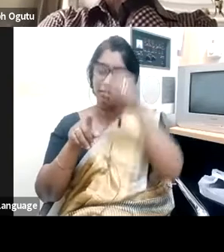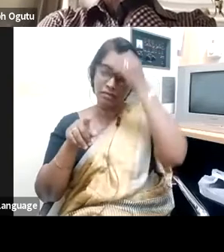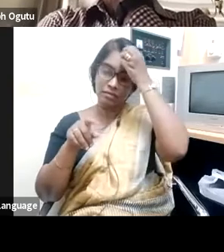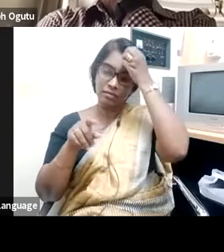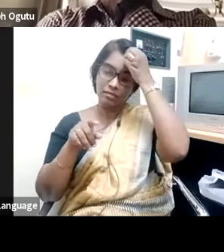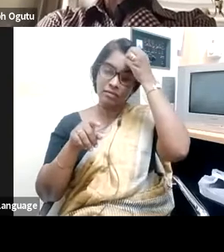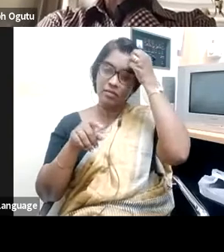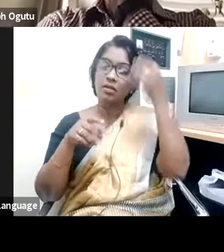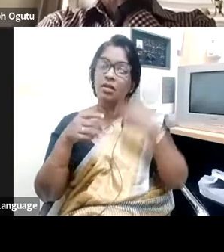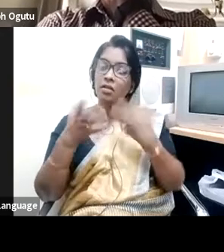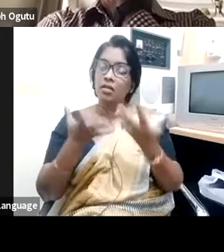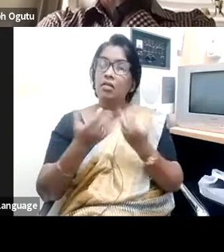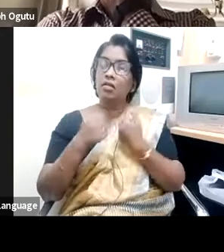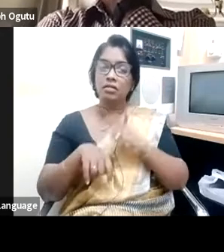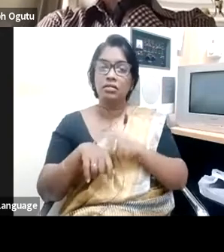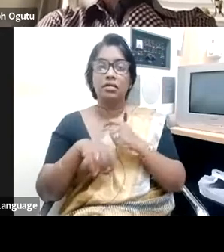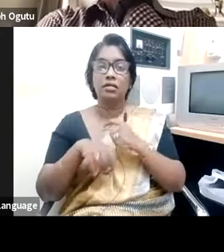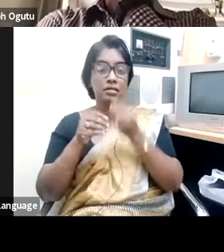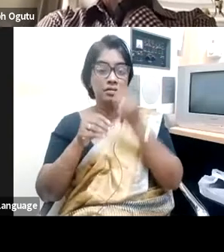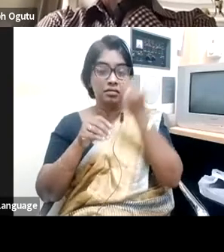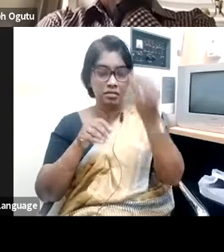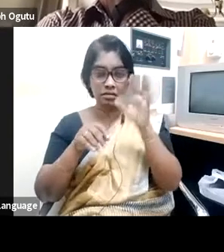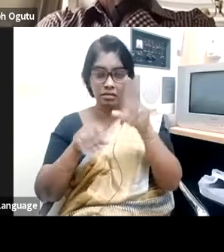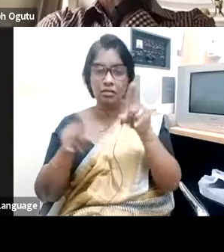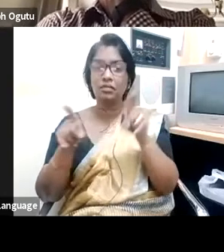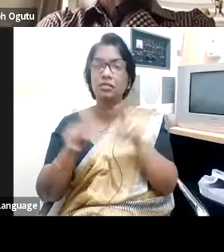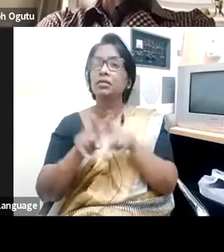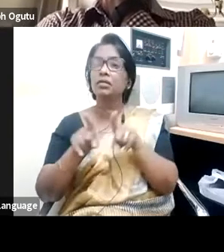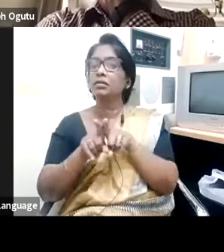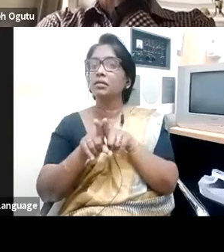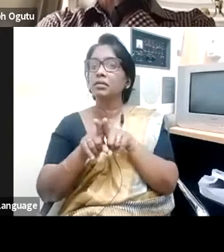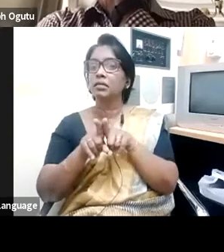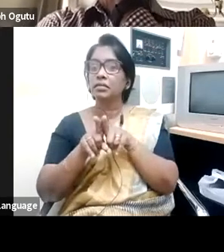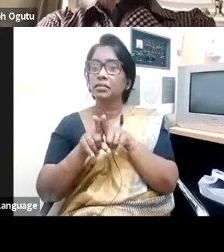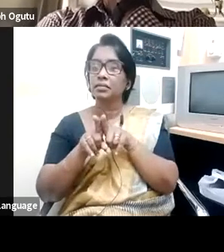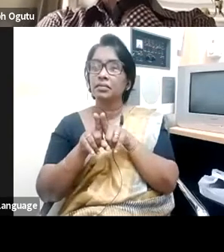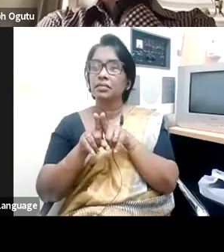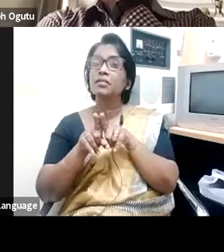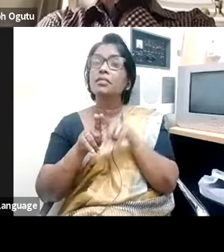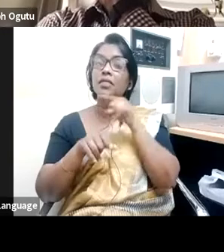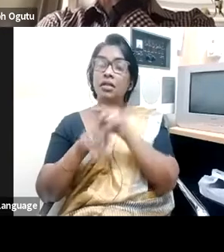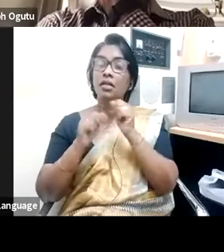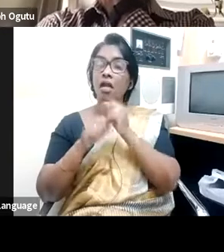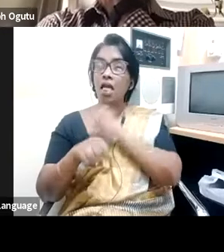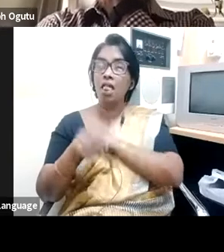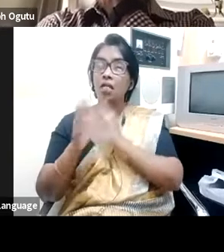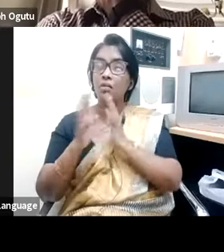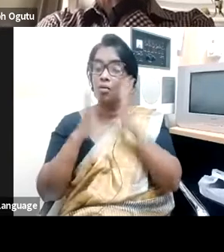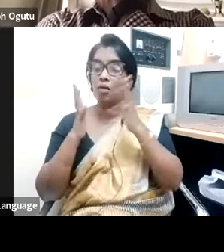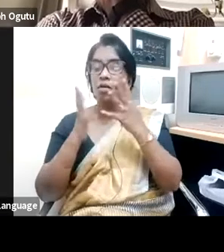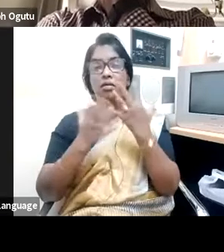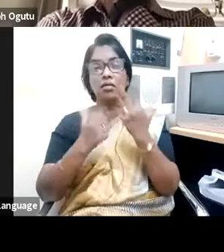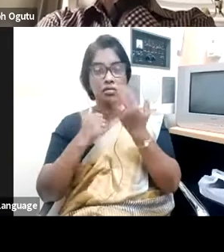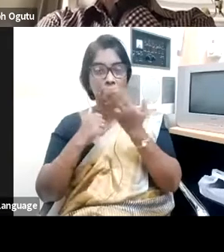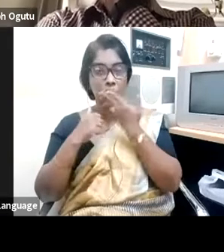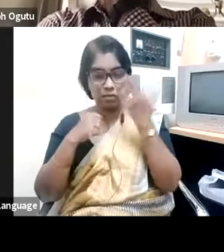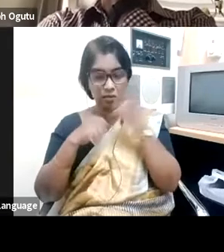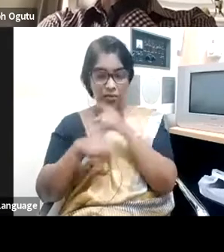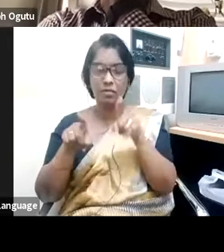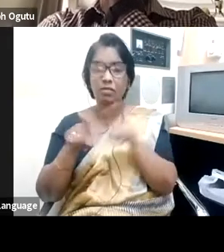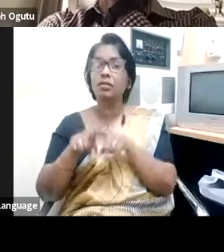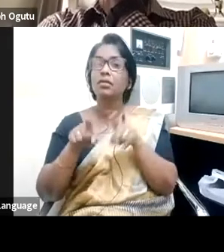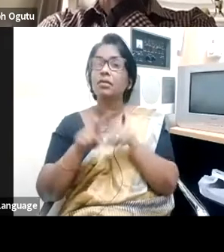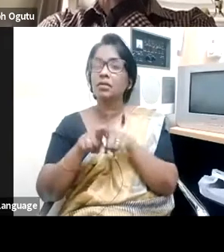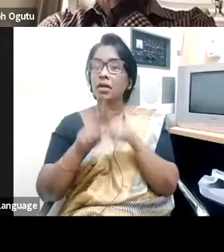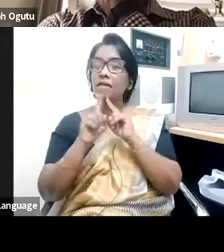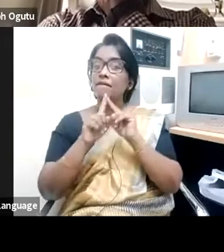making profits, greater profits, quantum changes to society and the planet for the good